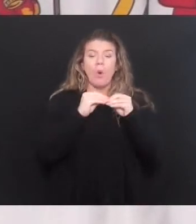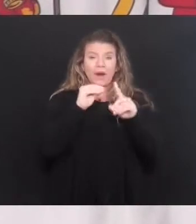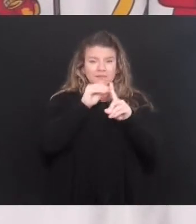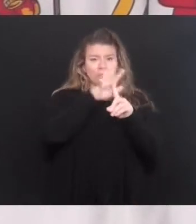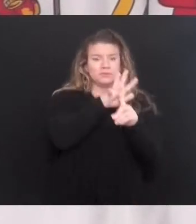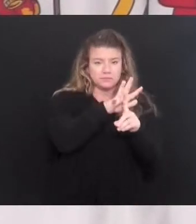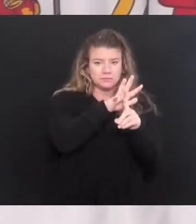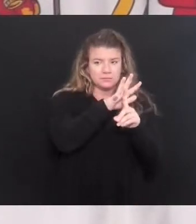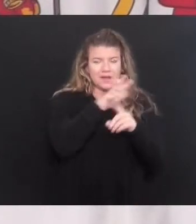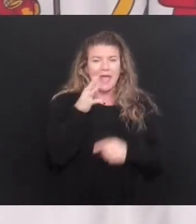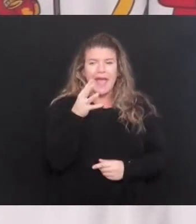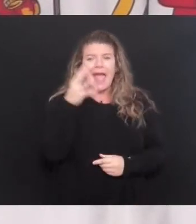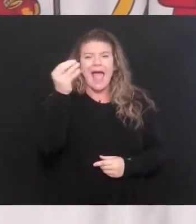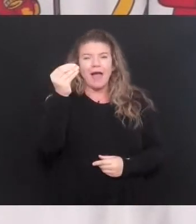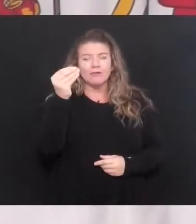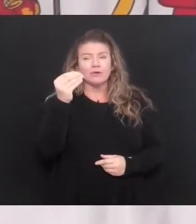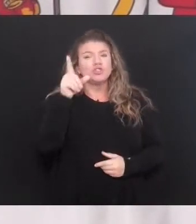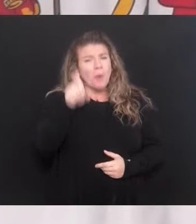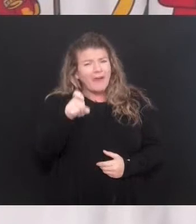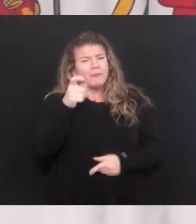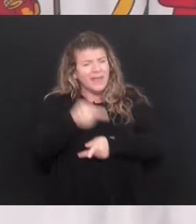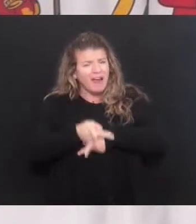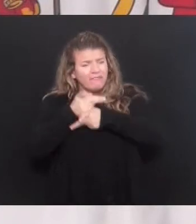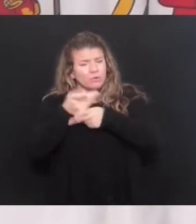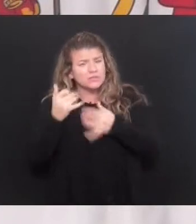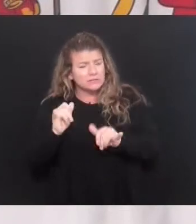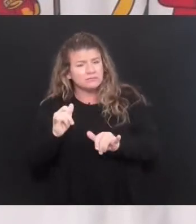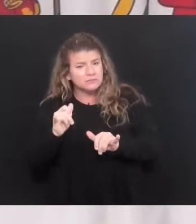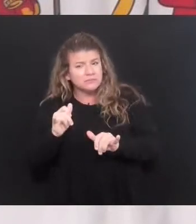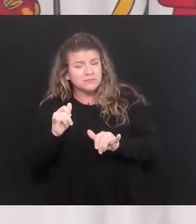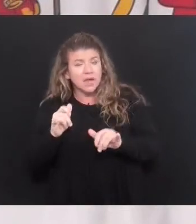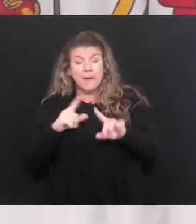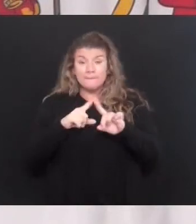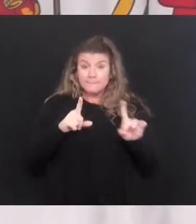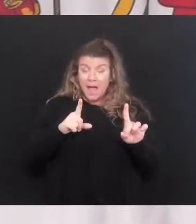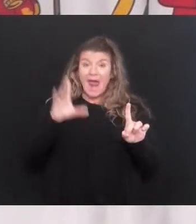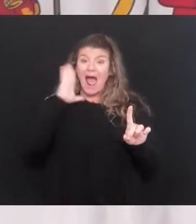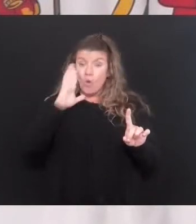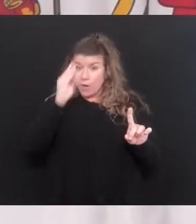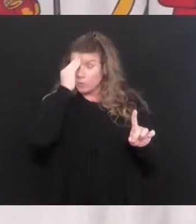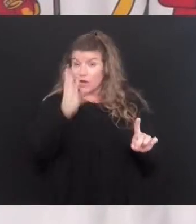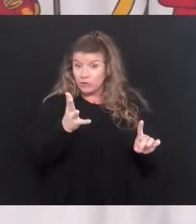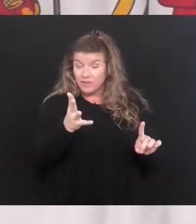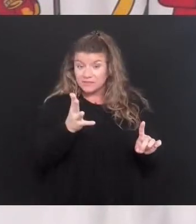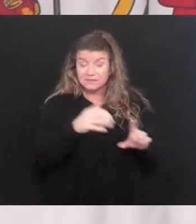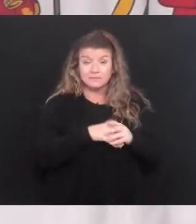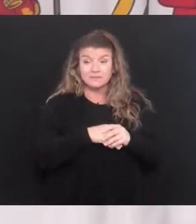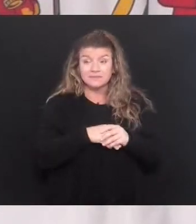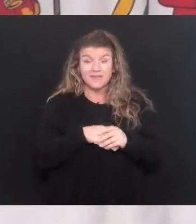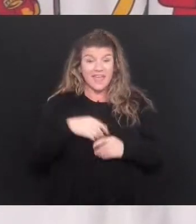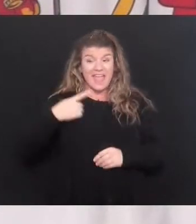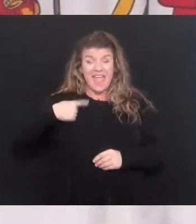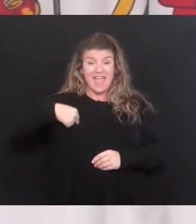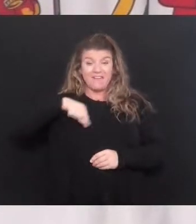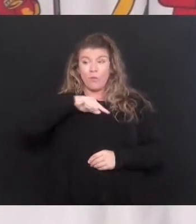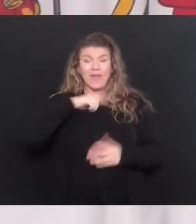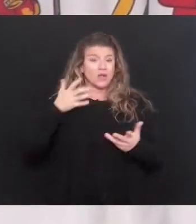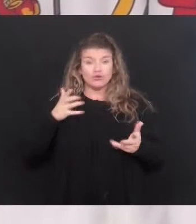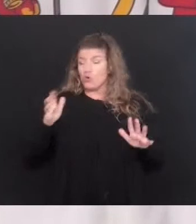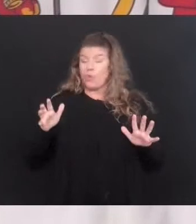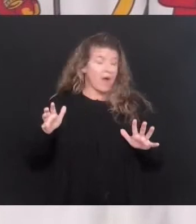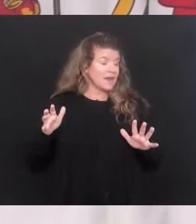Outdoors, you got to be a little bit careful and everything. But I can tell you just this, that we don't want